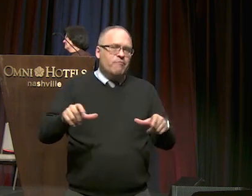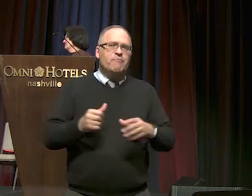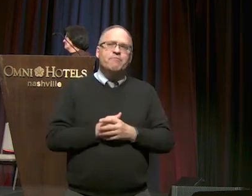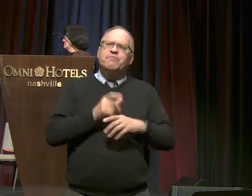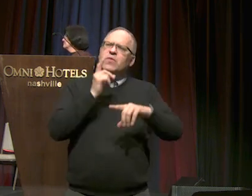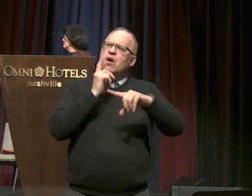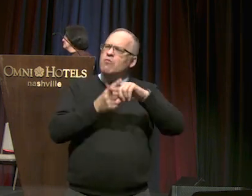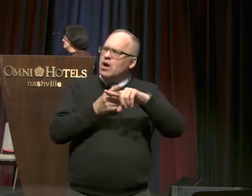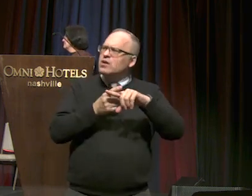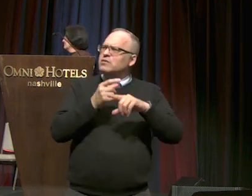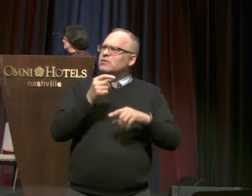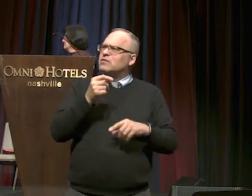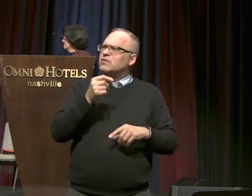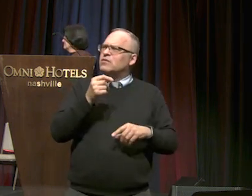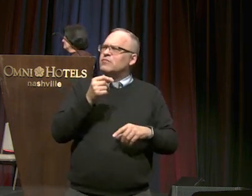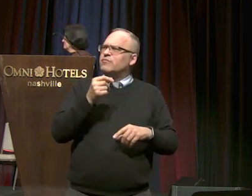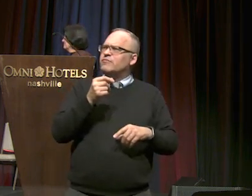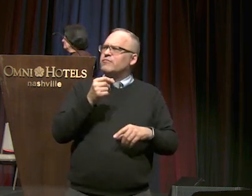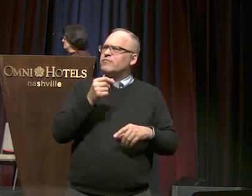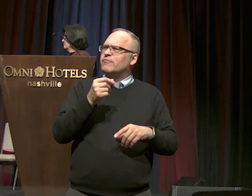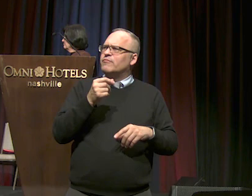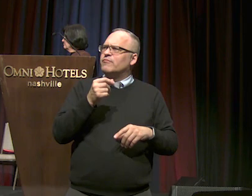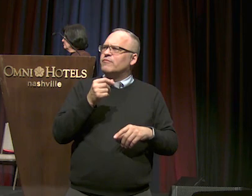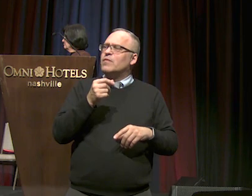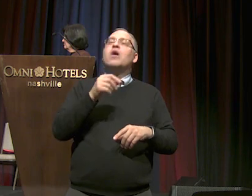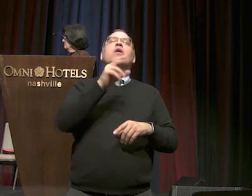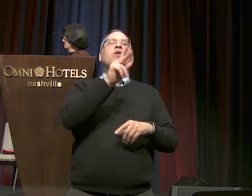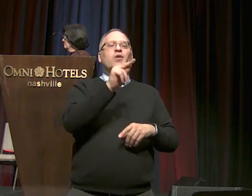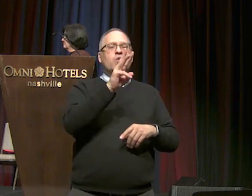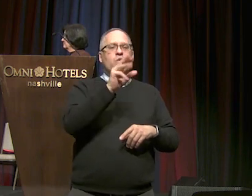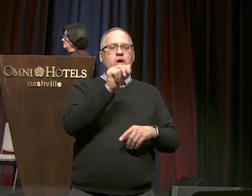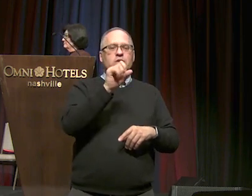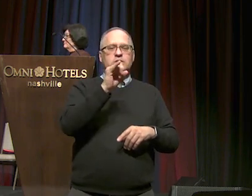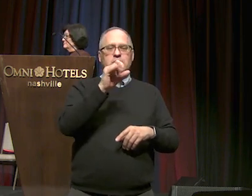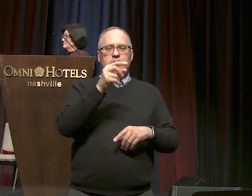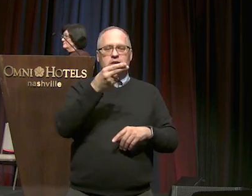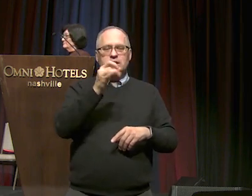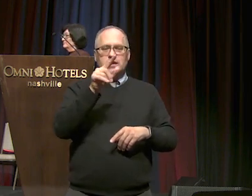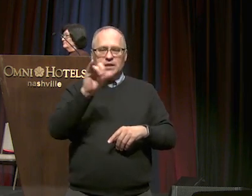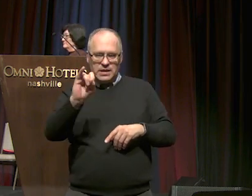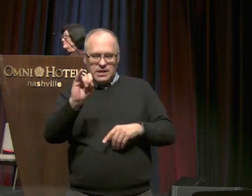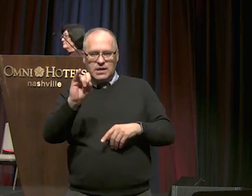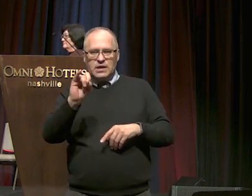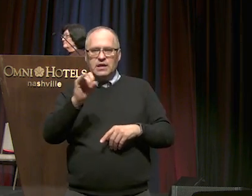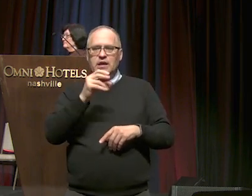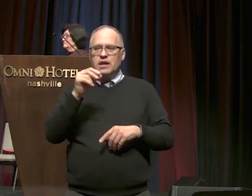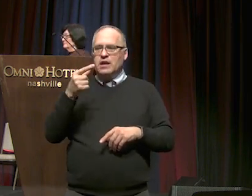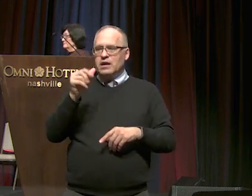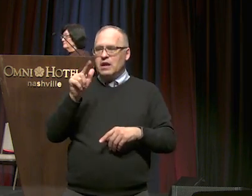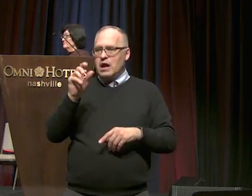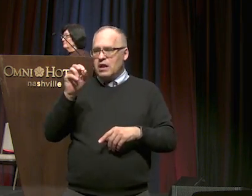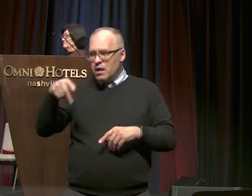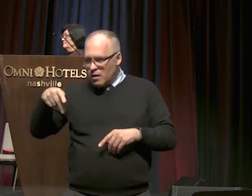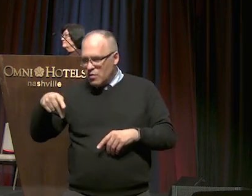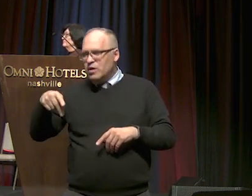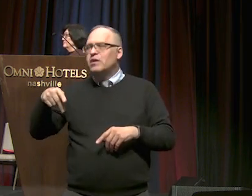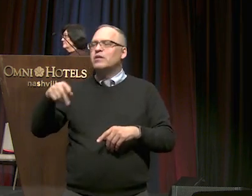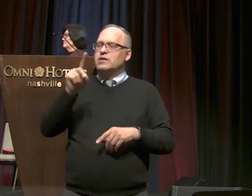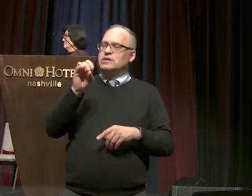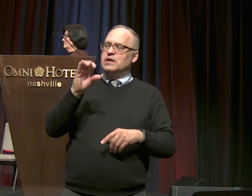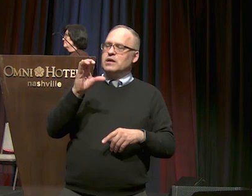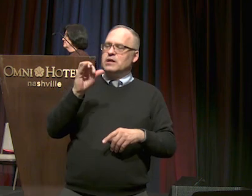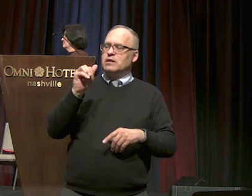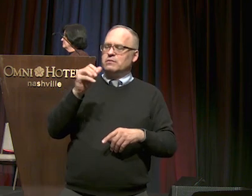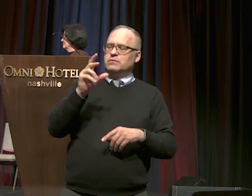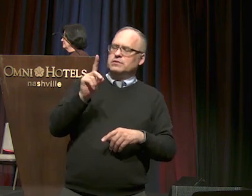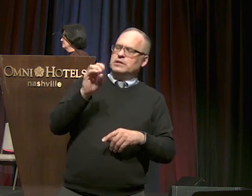there is a particular Swahili that we did an extra one, and then Tagalog. There's a Tagalog translation there